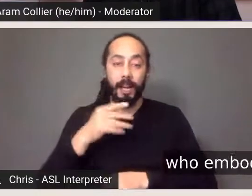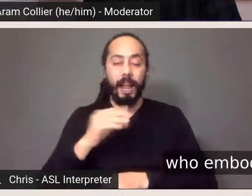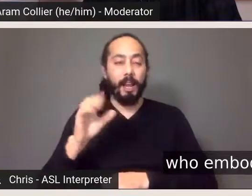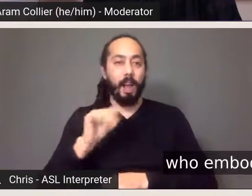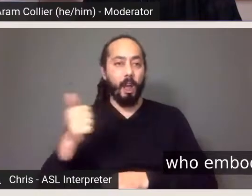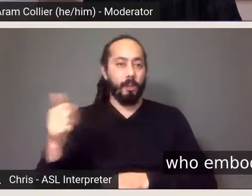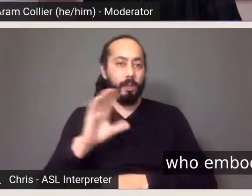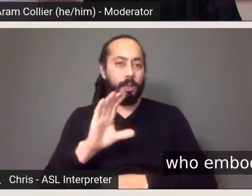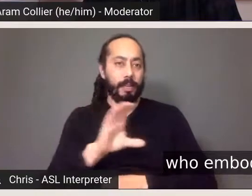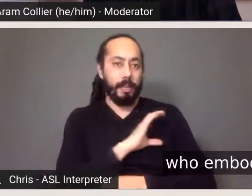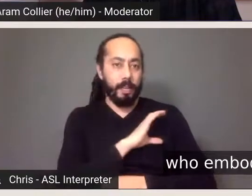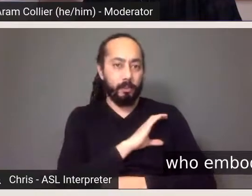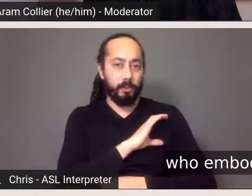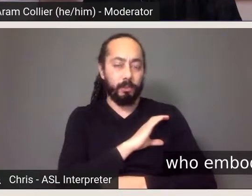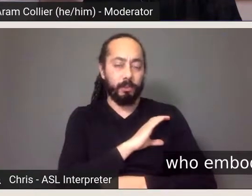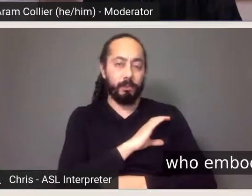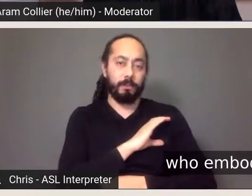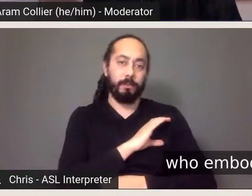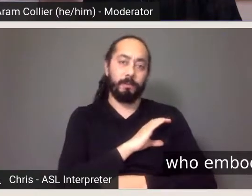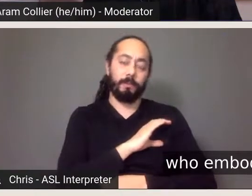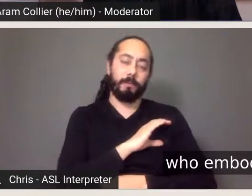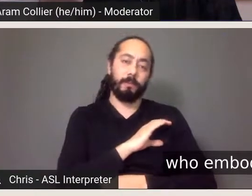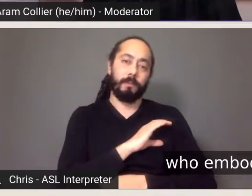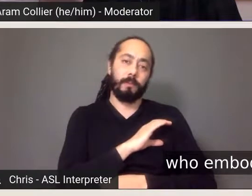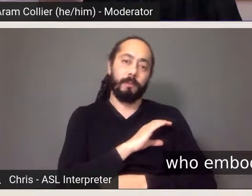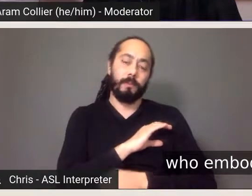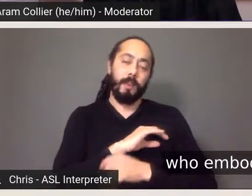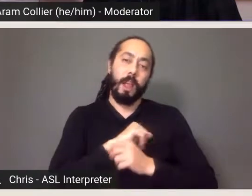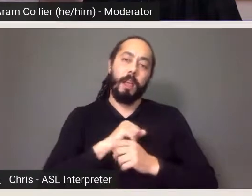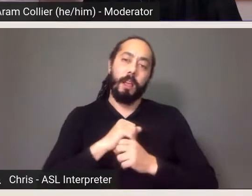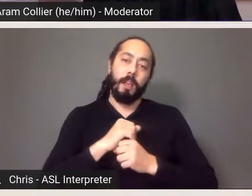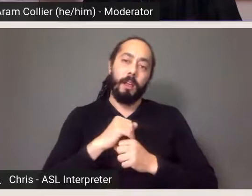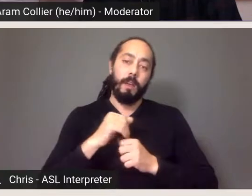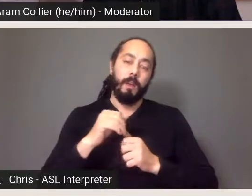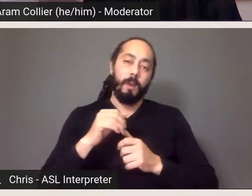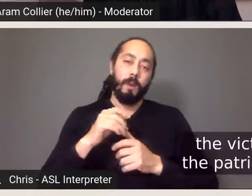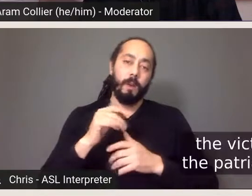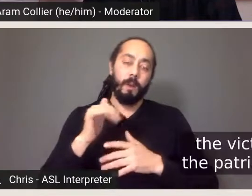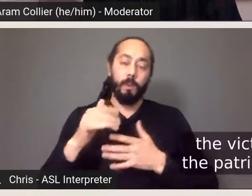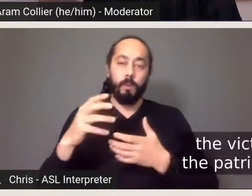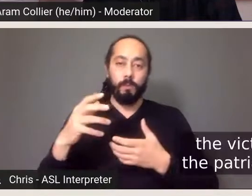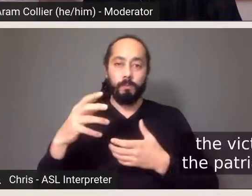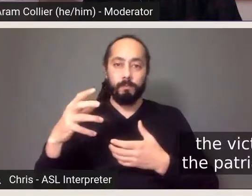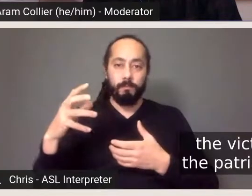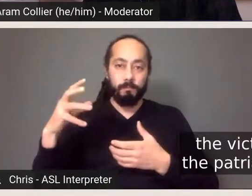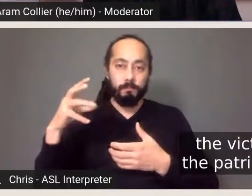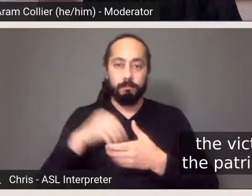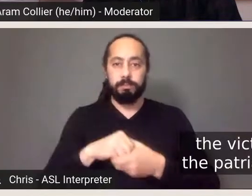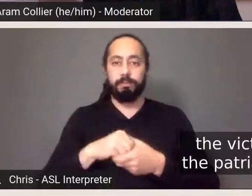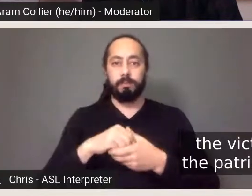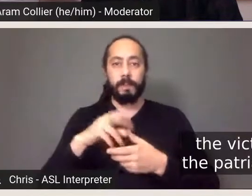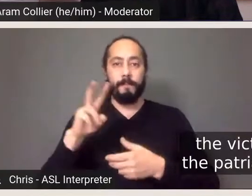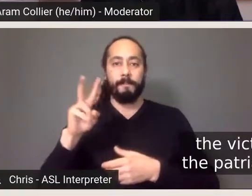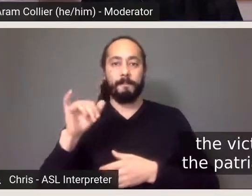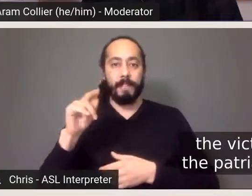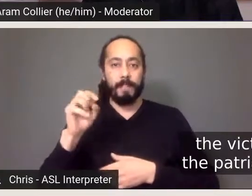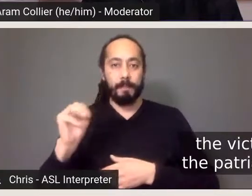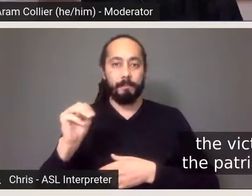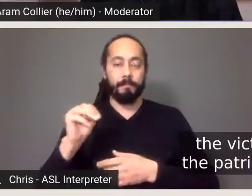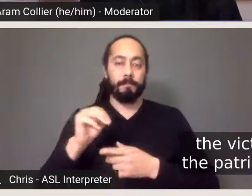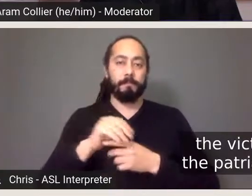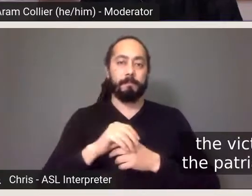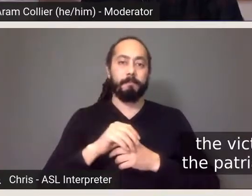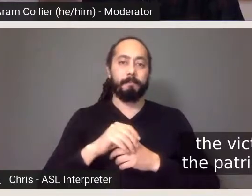are, who embodied the misery, the victimization of the